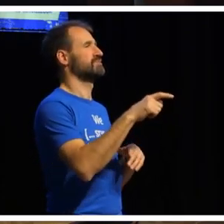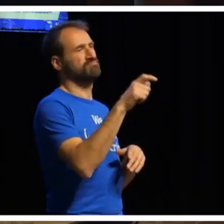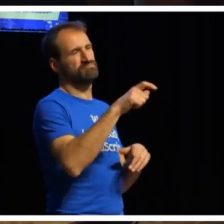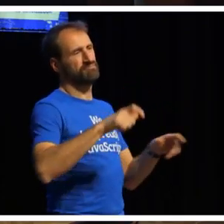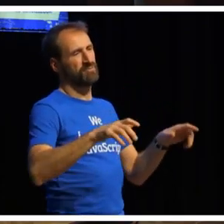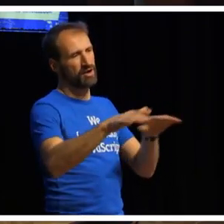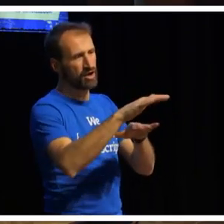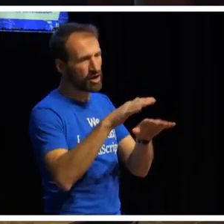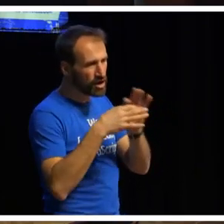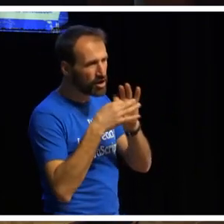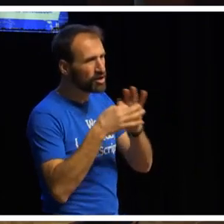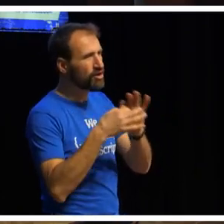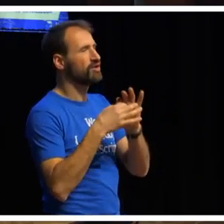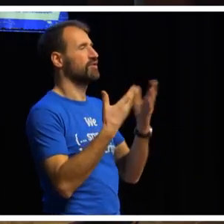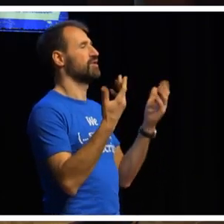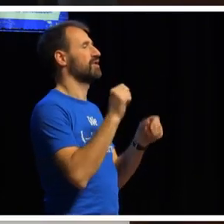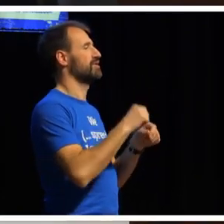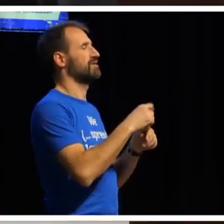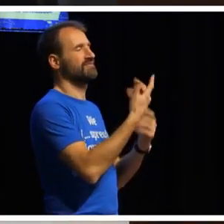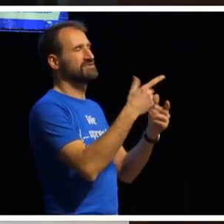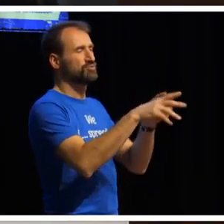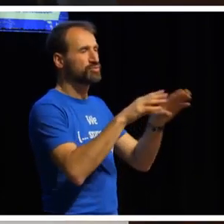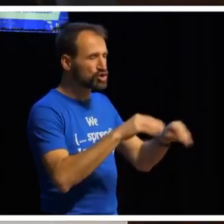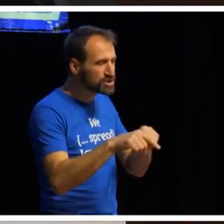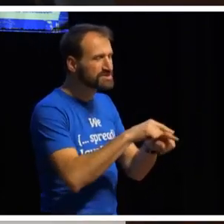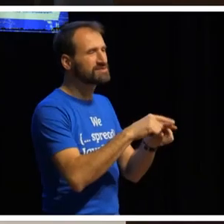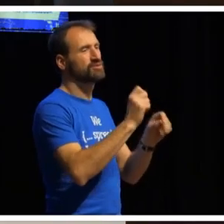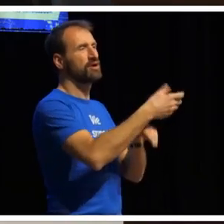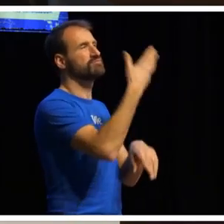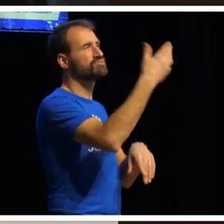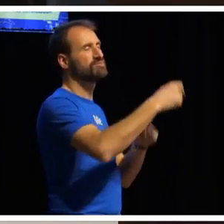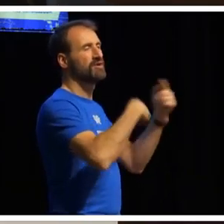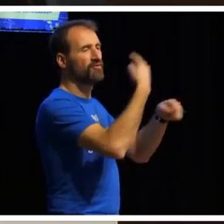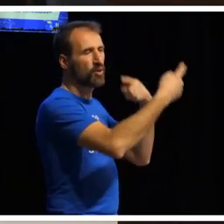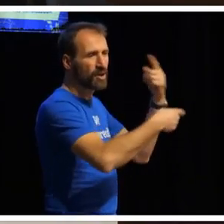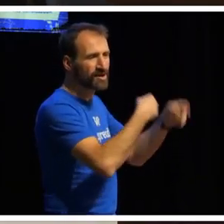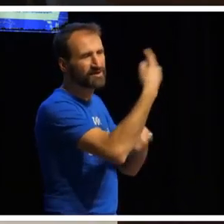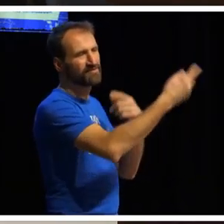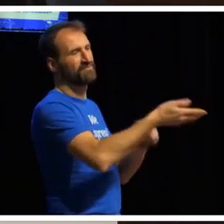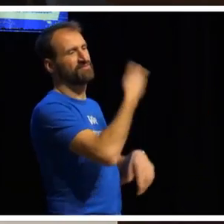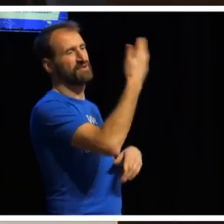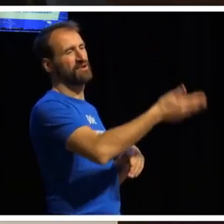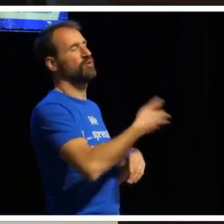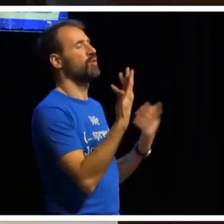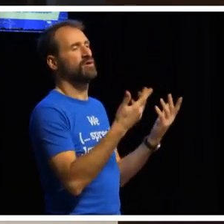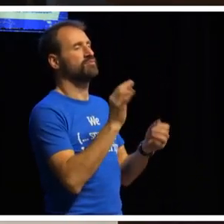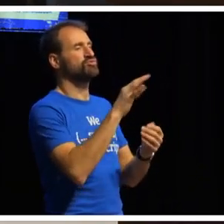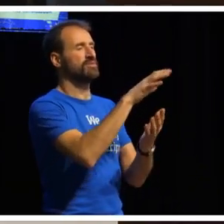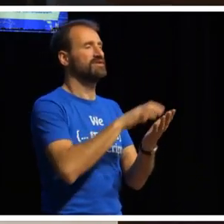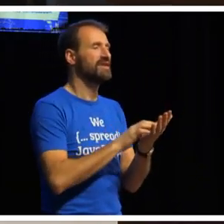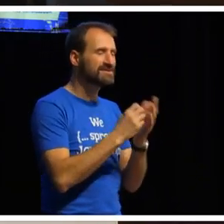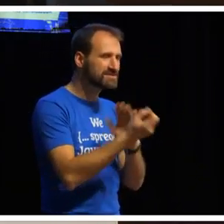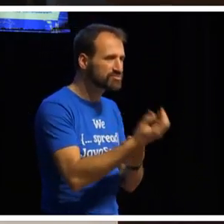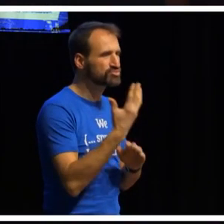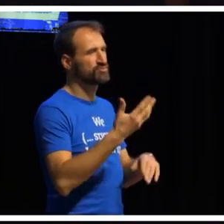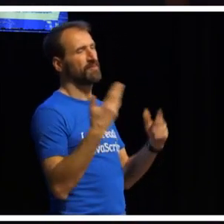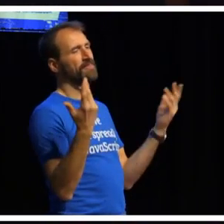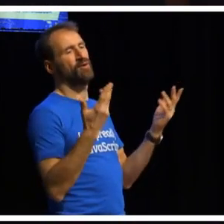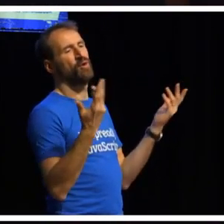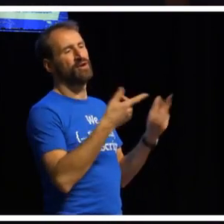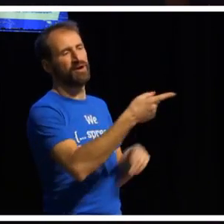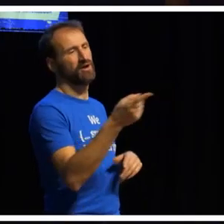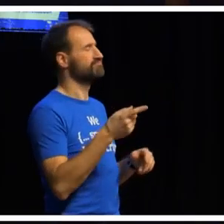make it start or stop your music, change the volume, change your slides. You can make it print the text. Maybe you want it